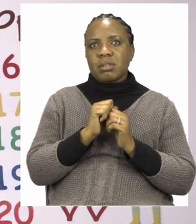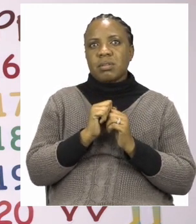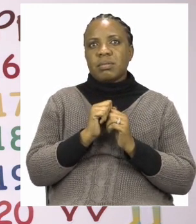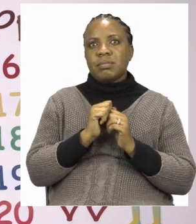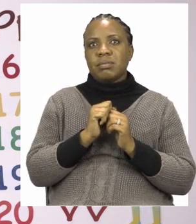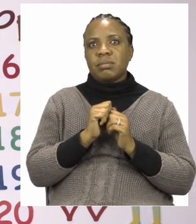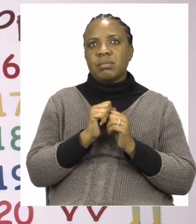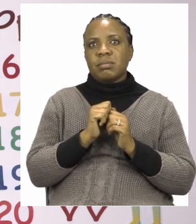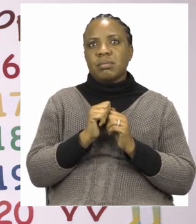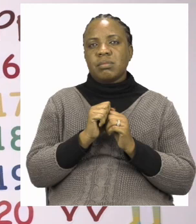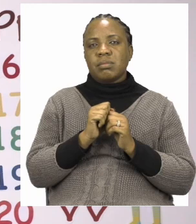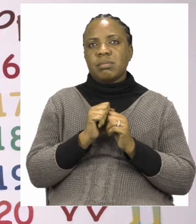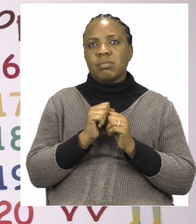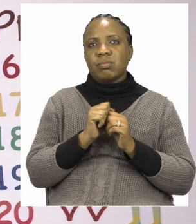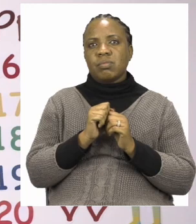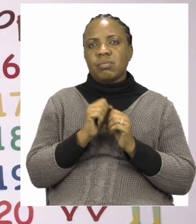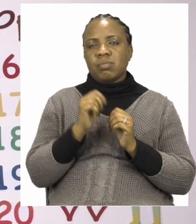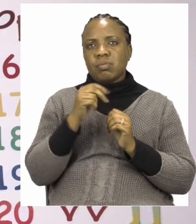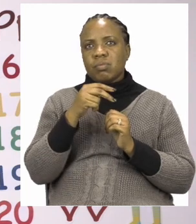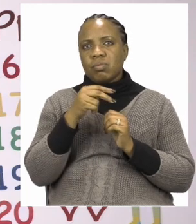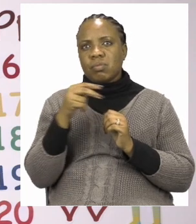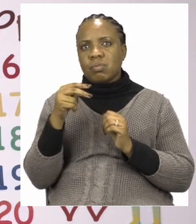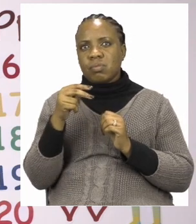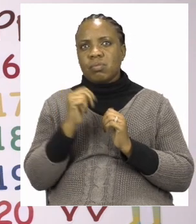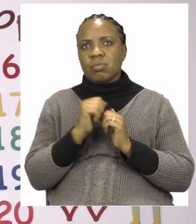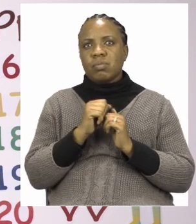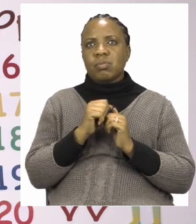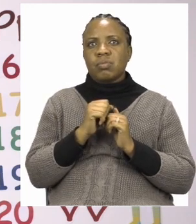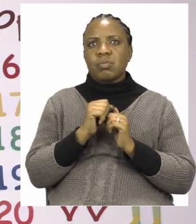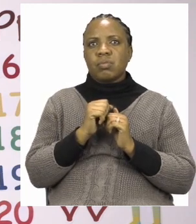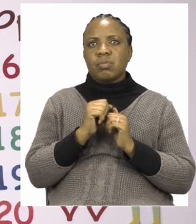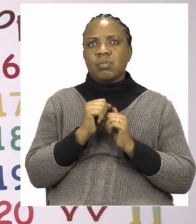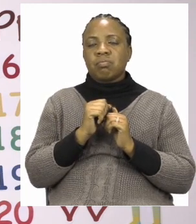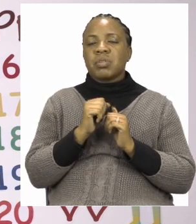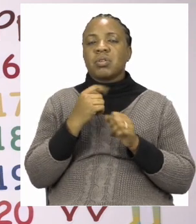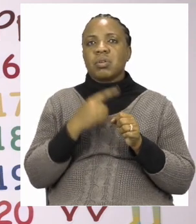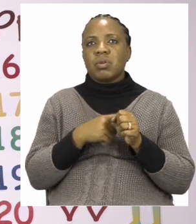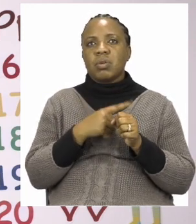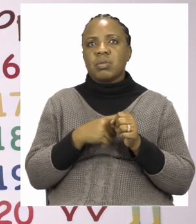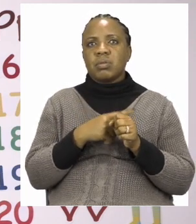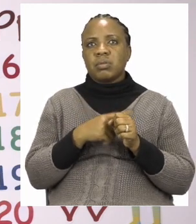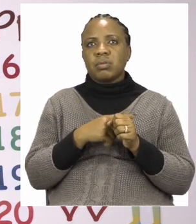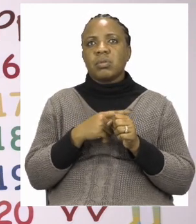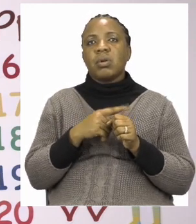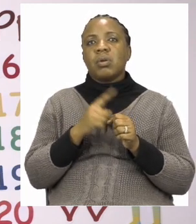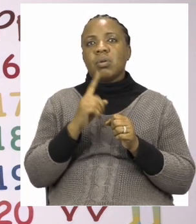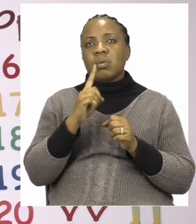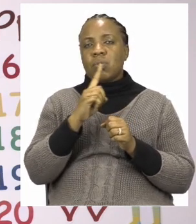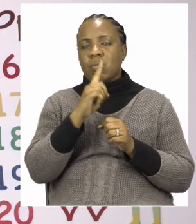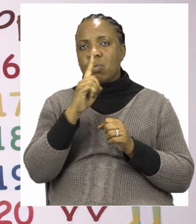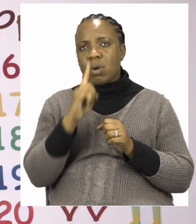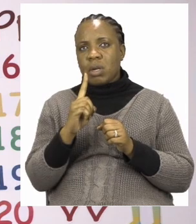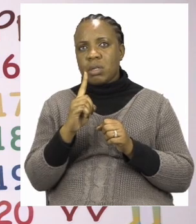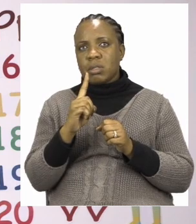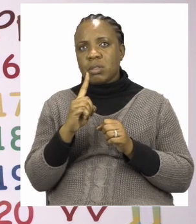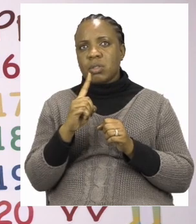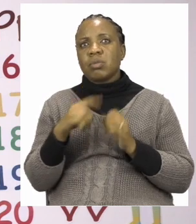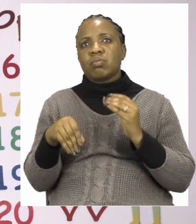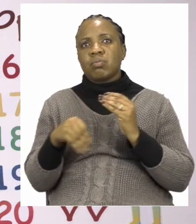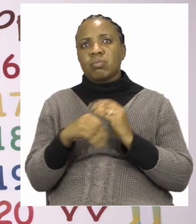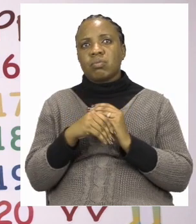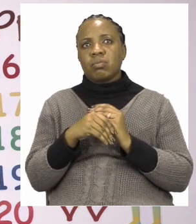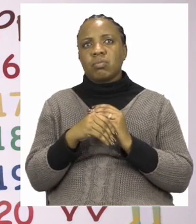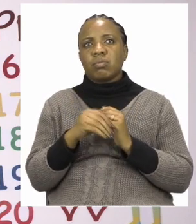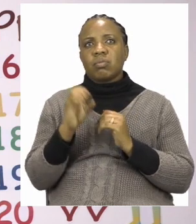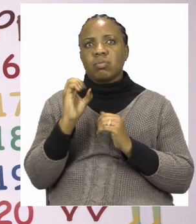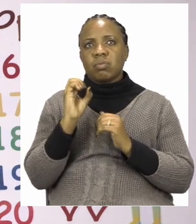rightful place, and because it is the first digit, we take that 1 and we place it here, and